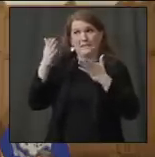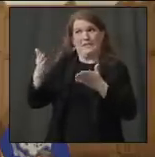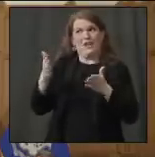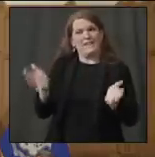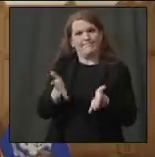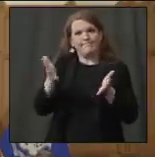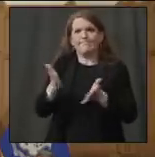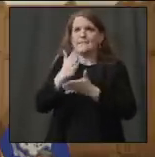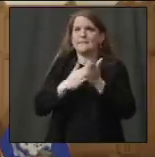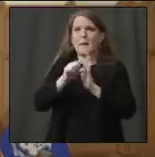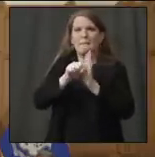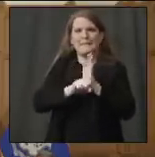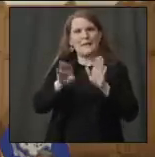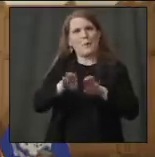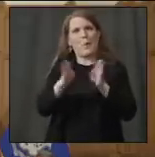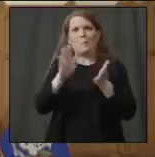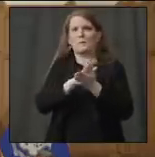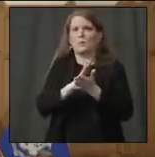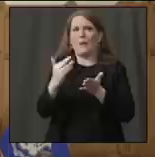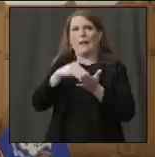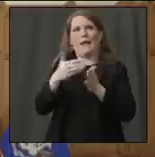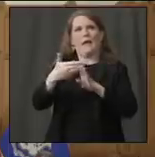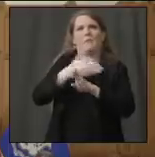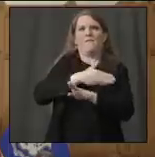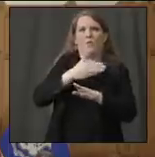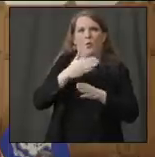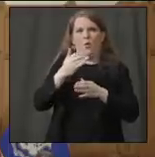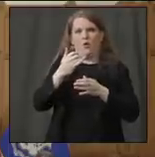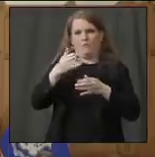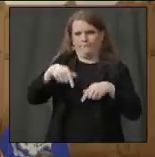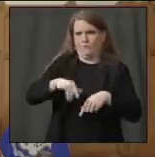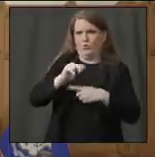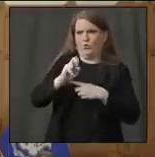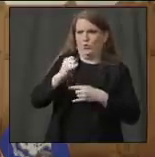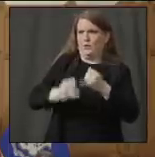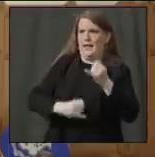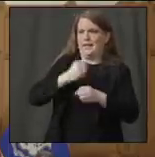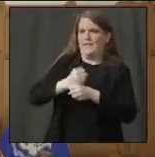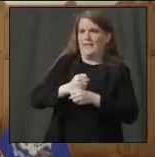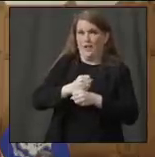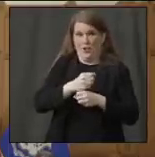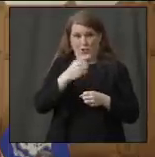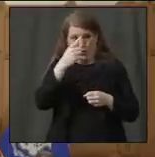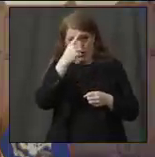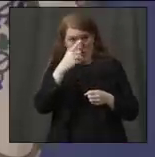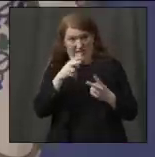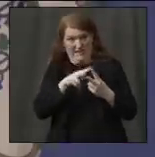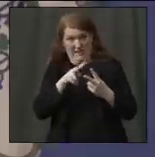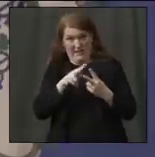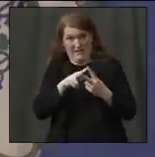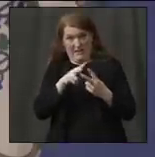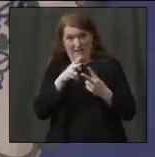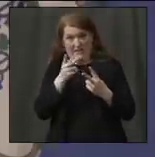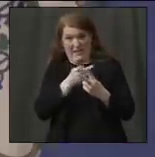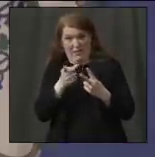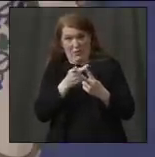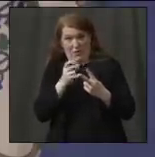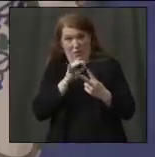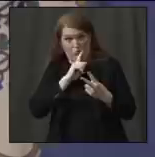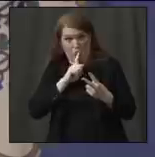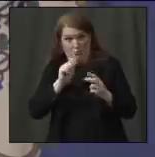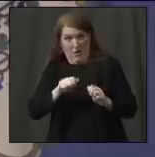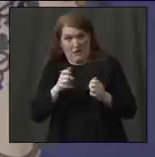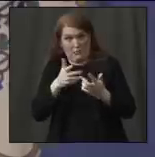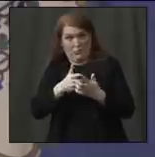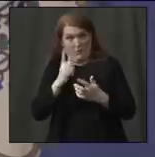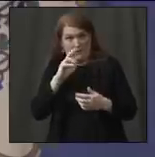the academic year. Are either of those two things feasible, do you think, in Connecticut? They were certainly talking about the idea of